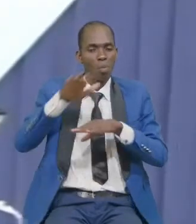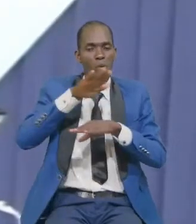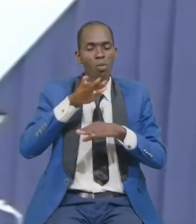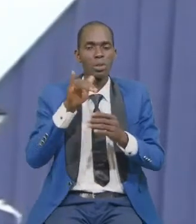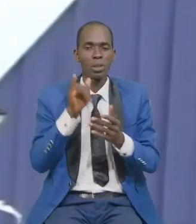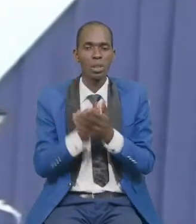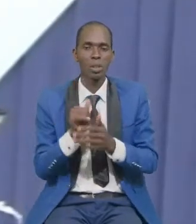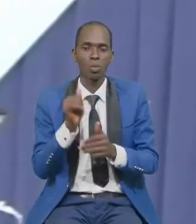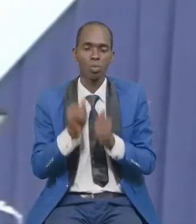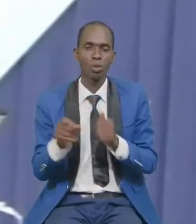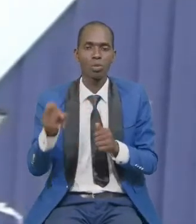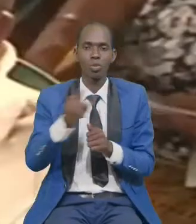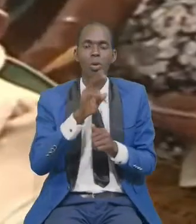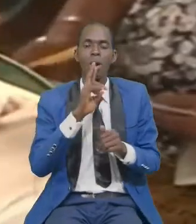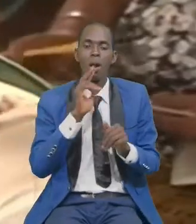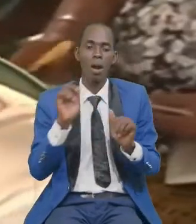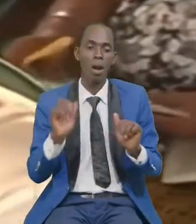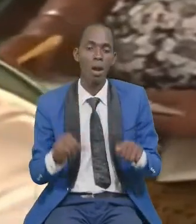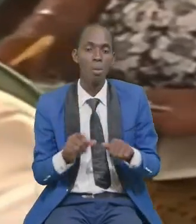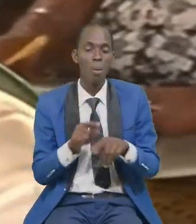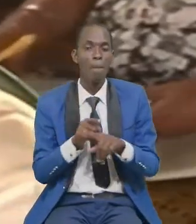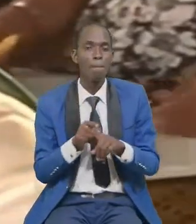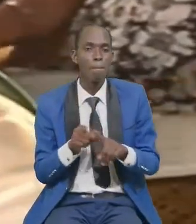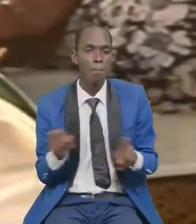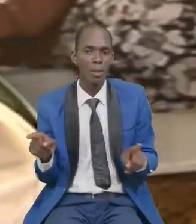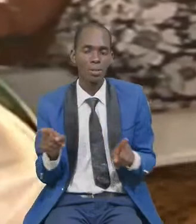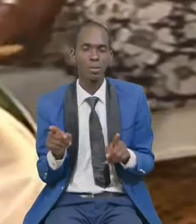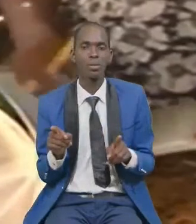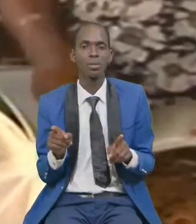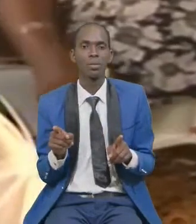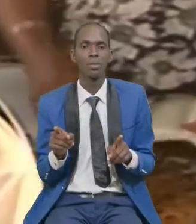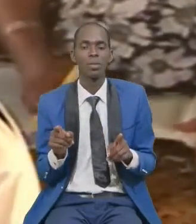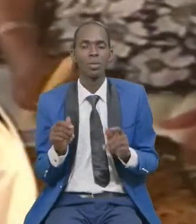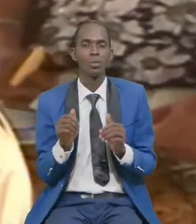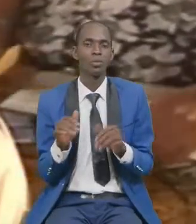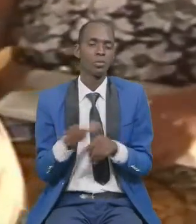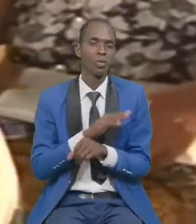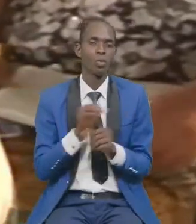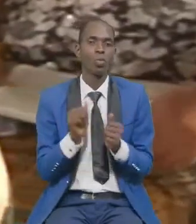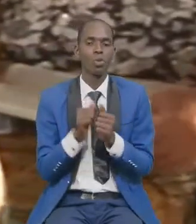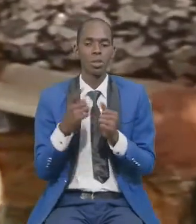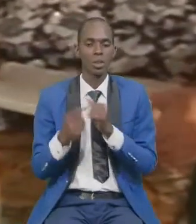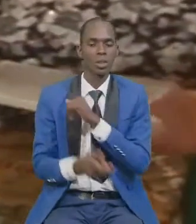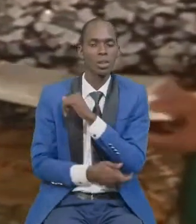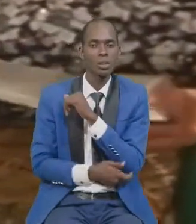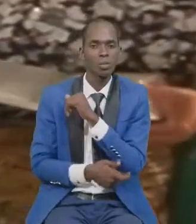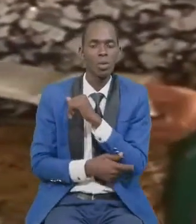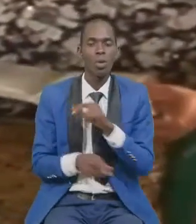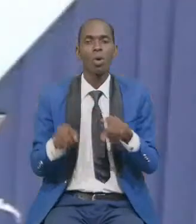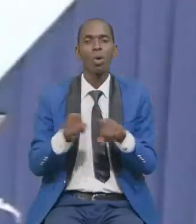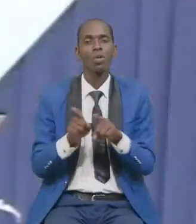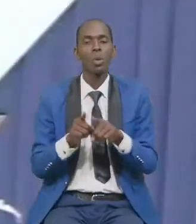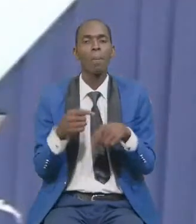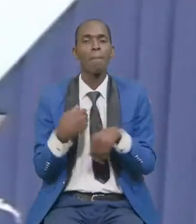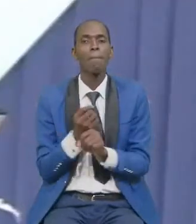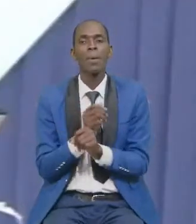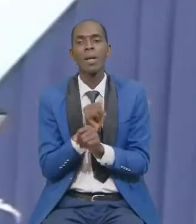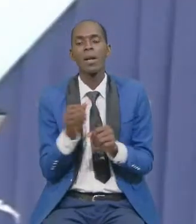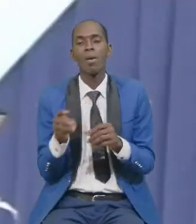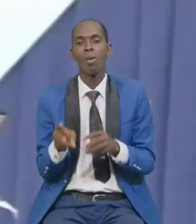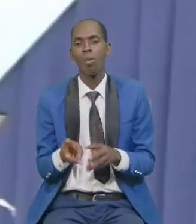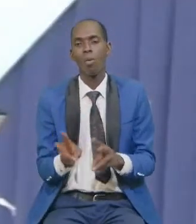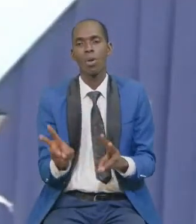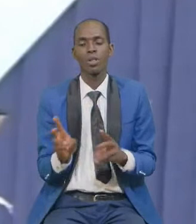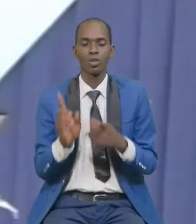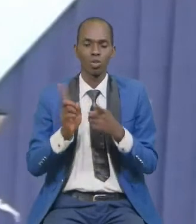are able, but will. Will the temptation also make a way